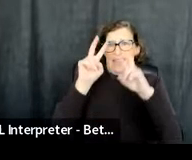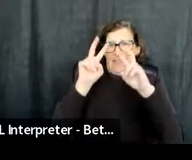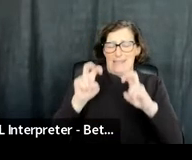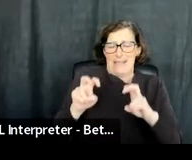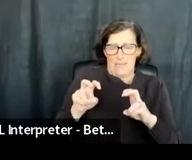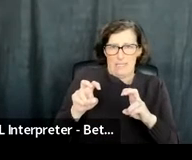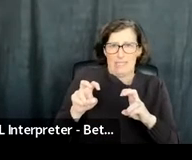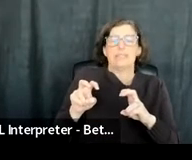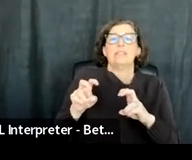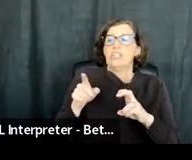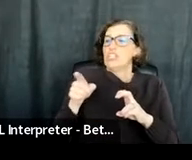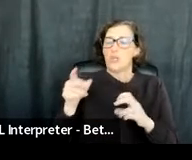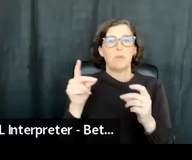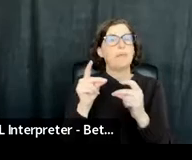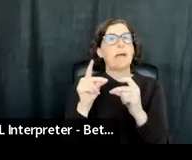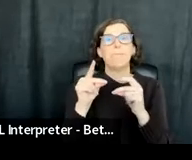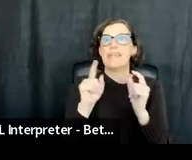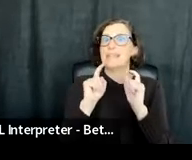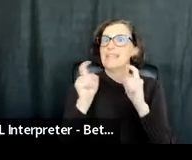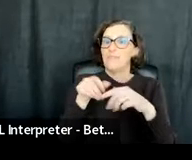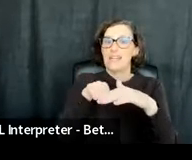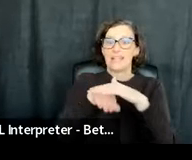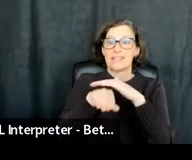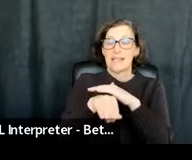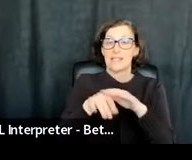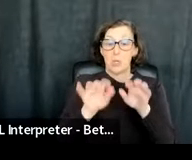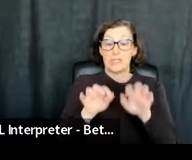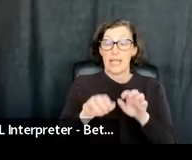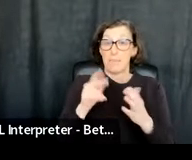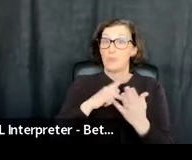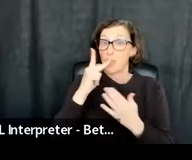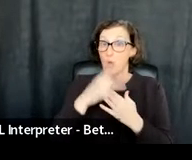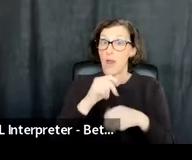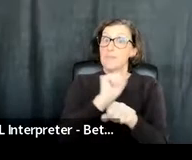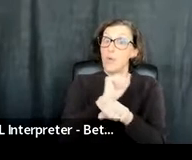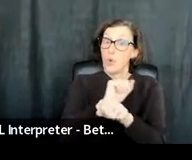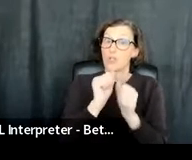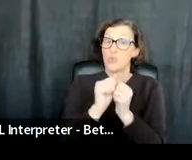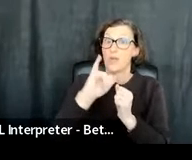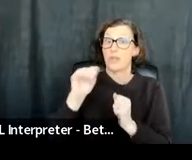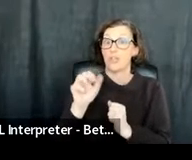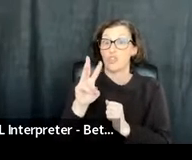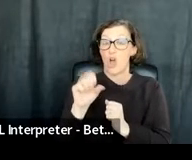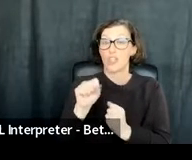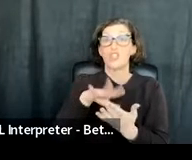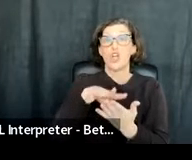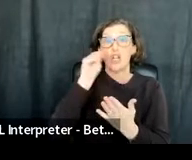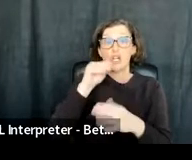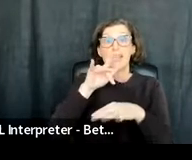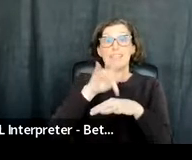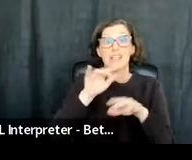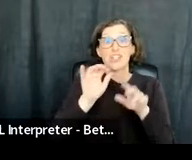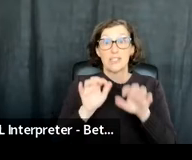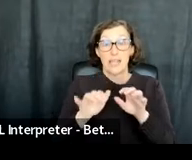she would have been immediately given an accessible typing program that worked with JAWS to learn touch typing over these several